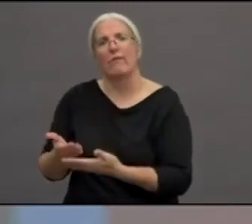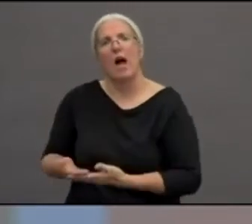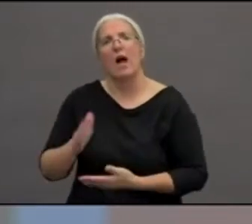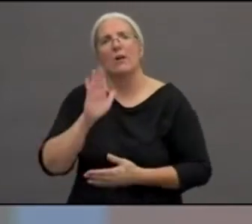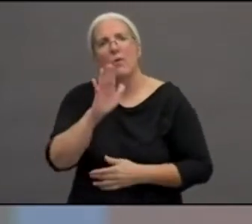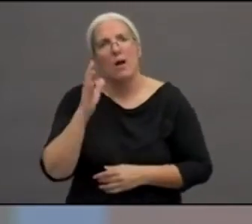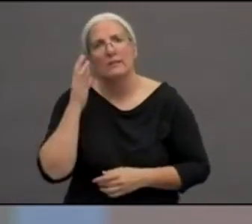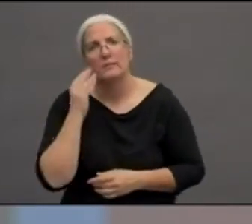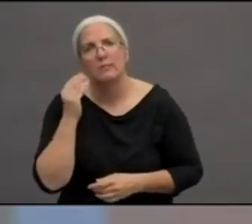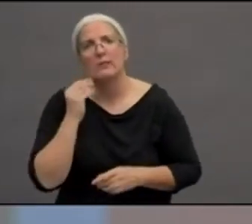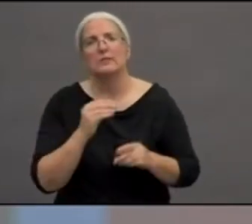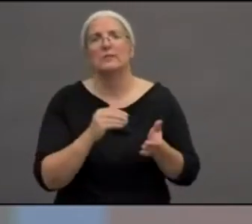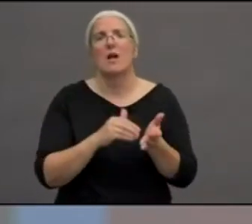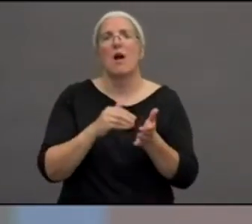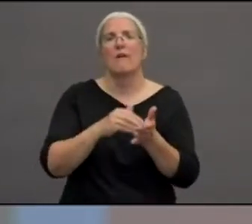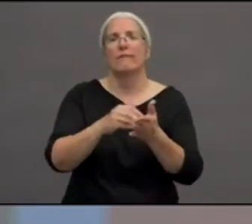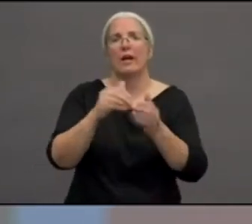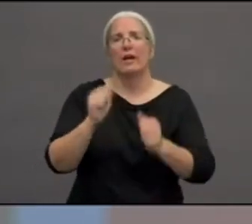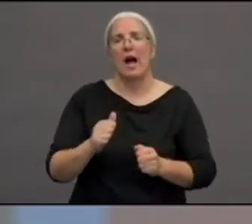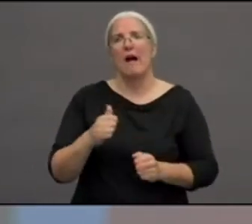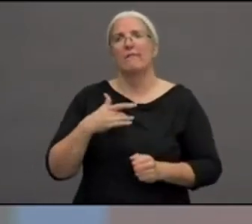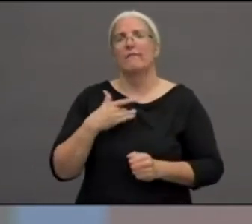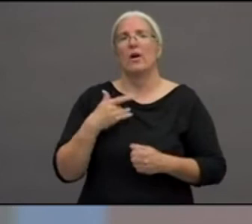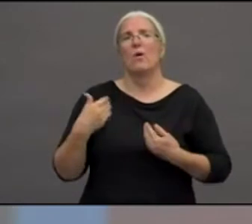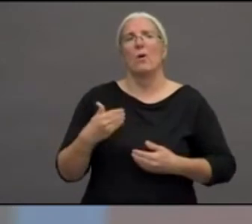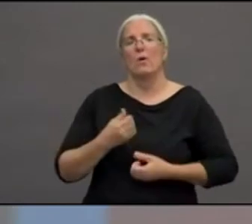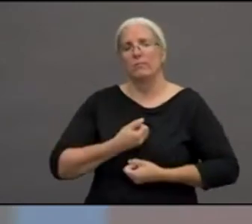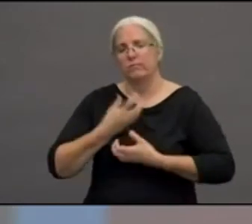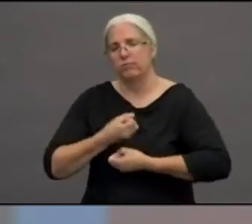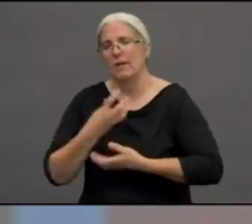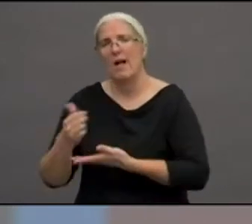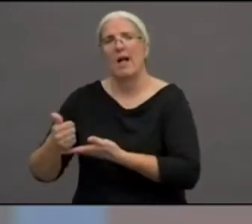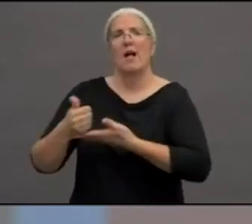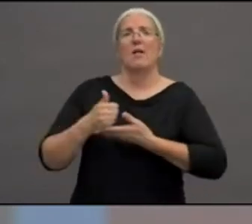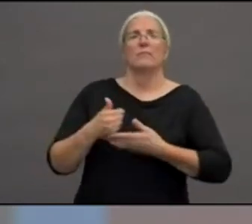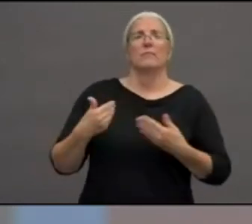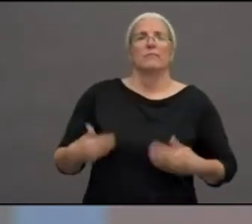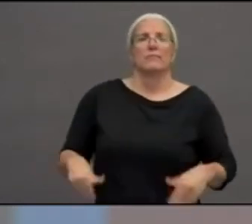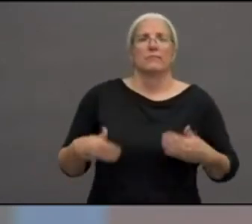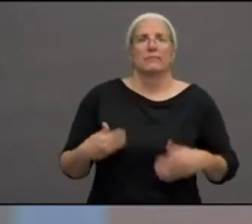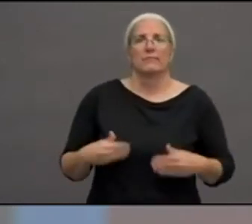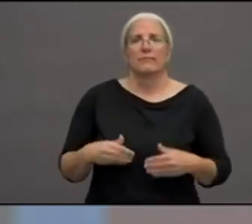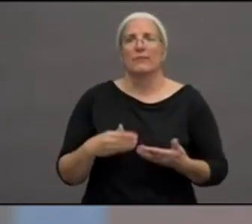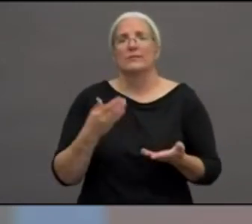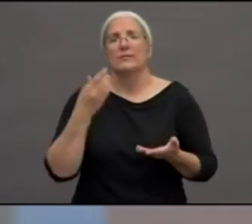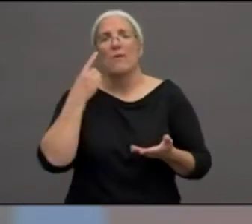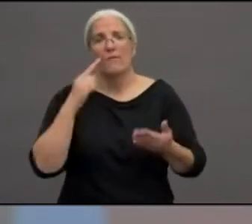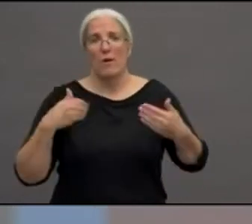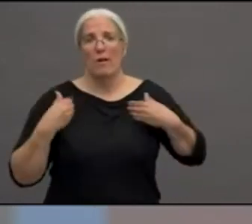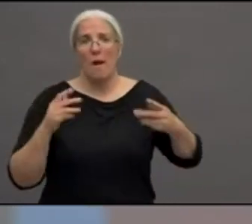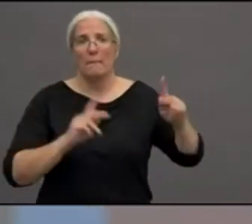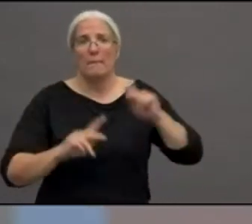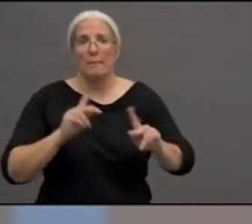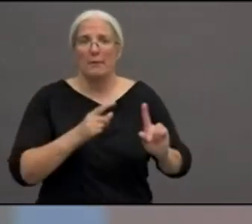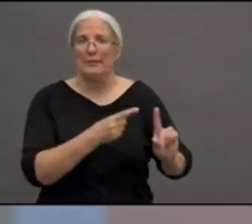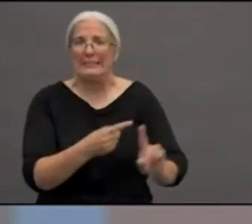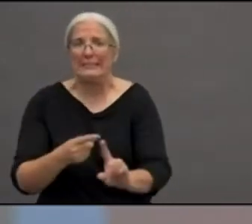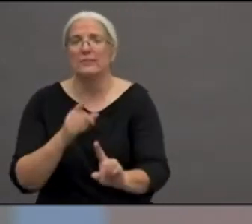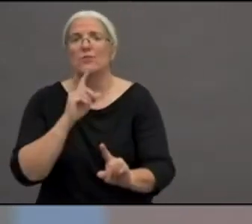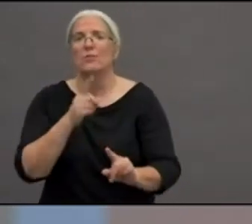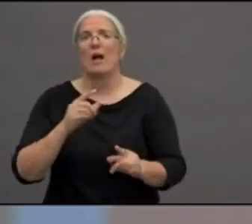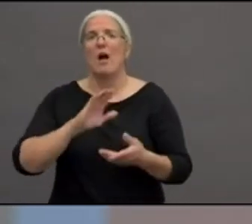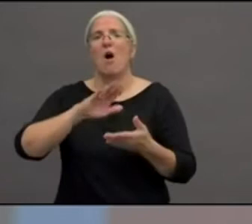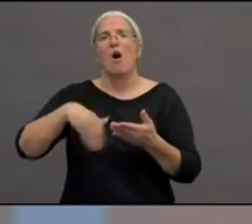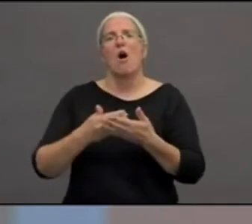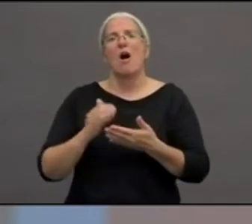be very, very helpful. Sometimes I think particularly for young people, but really for all of us, it can also feel like